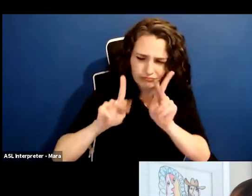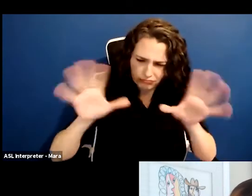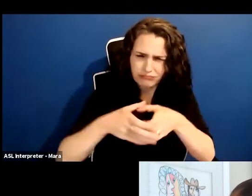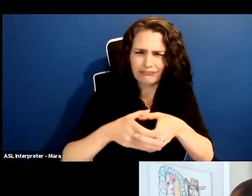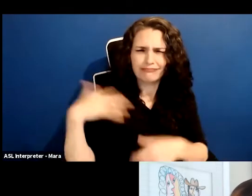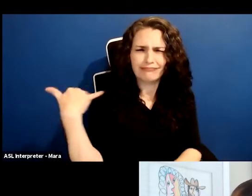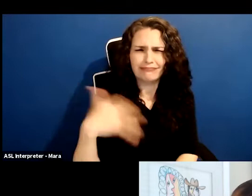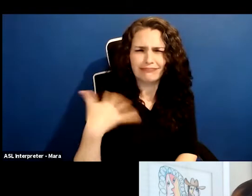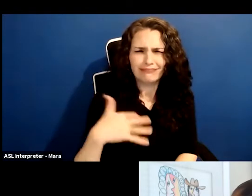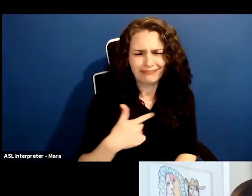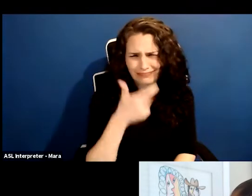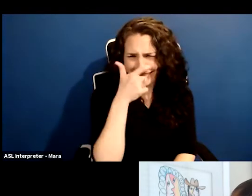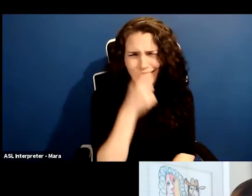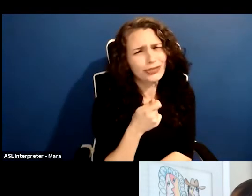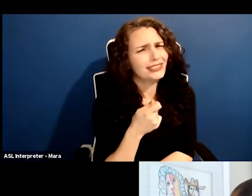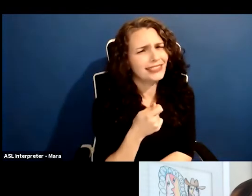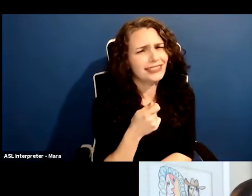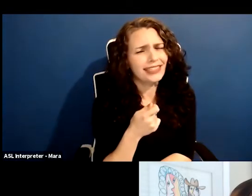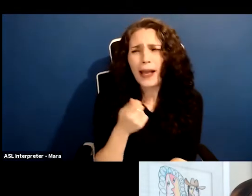it's very interesting to me, because how